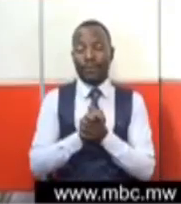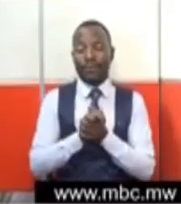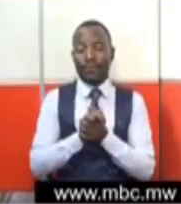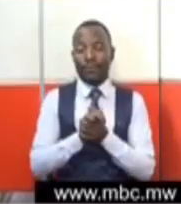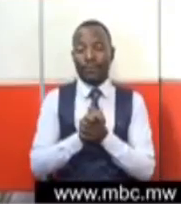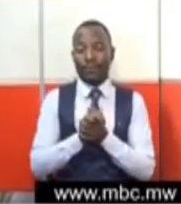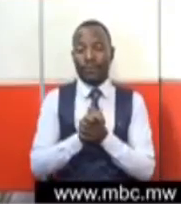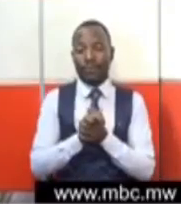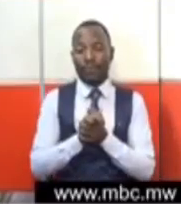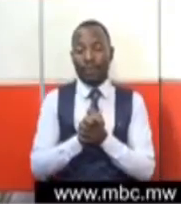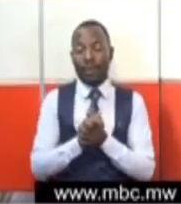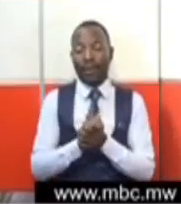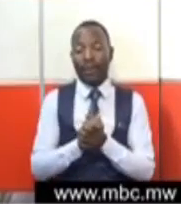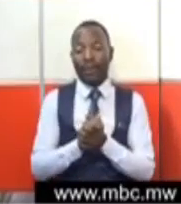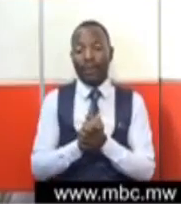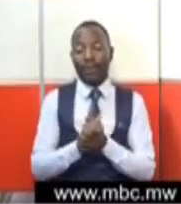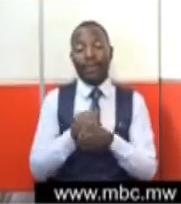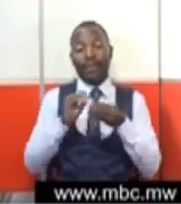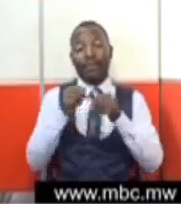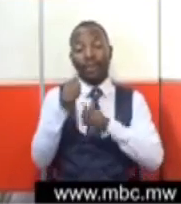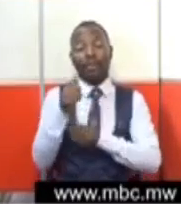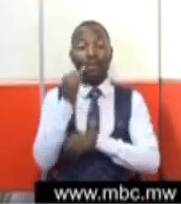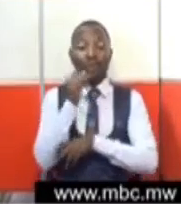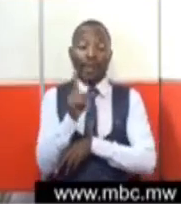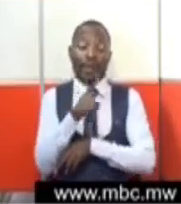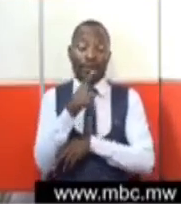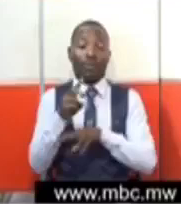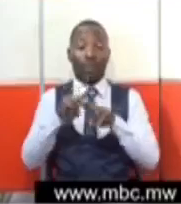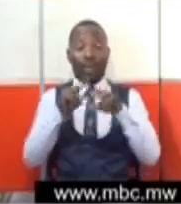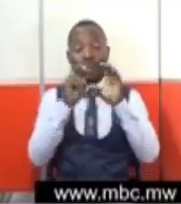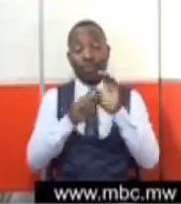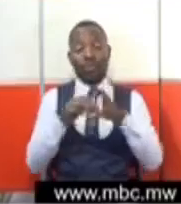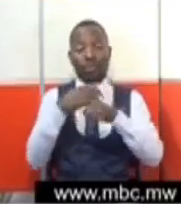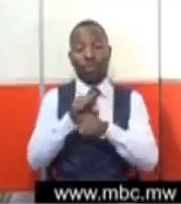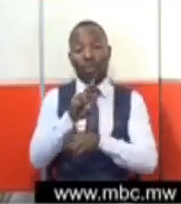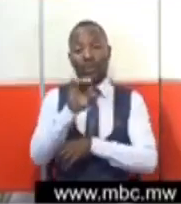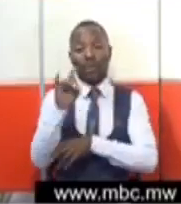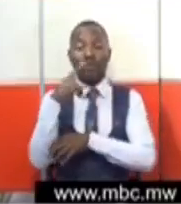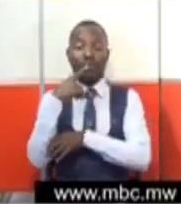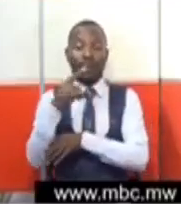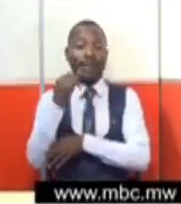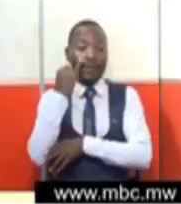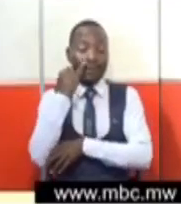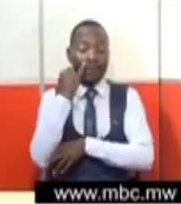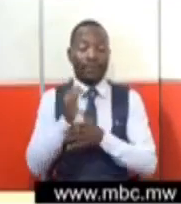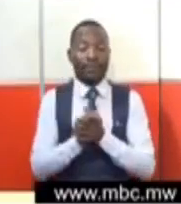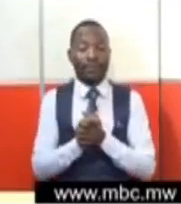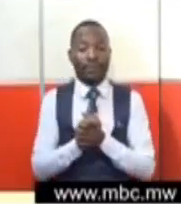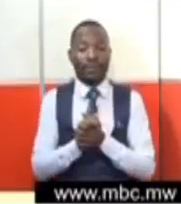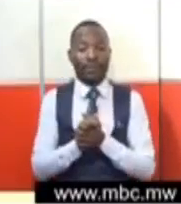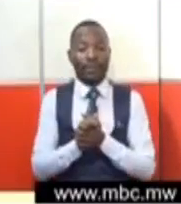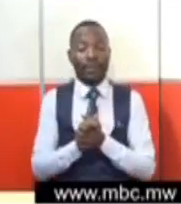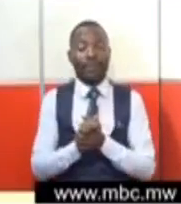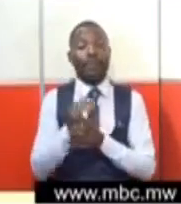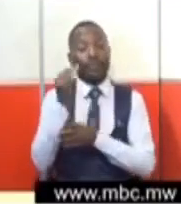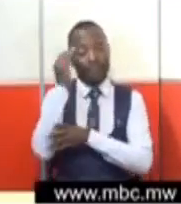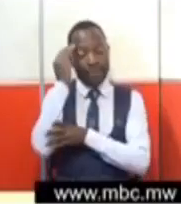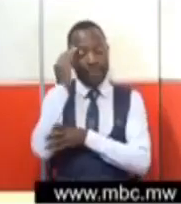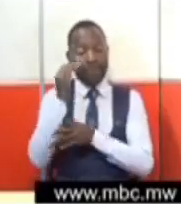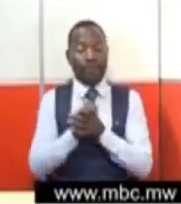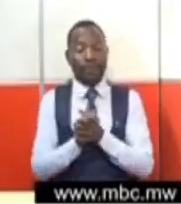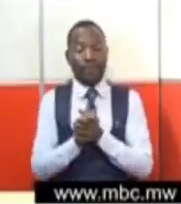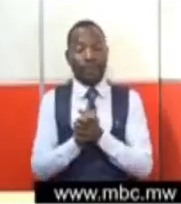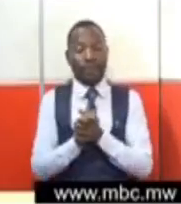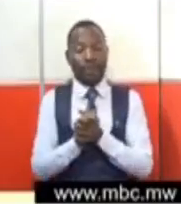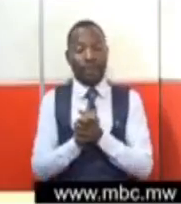I will be failing in my role as chairperson of NEF if I do not acknowledge